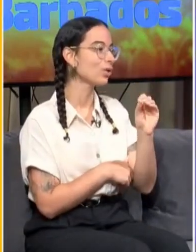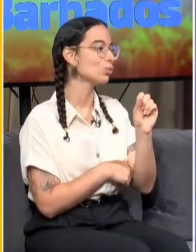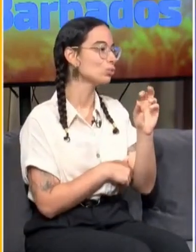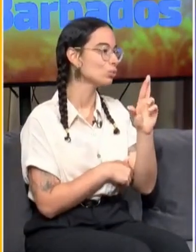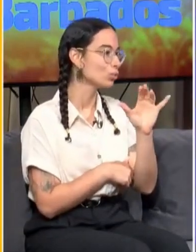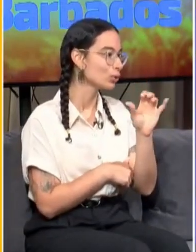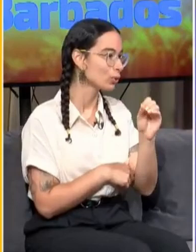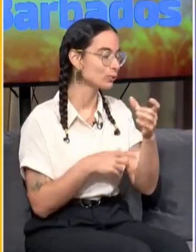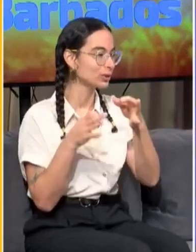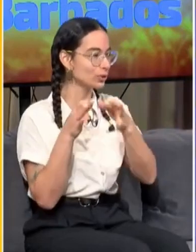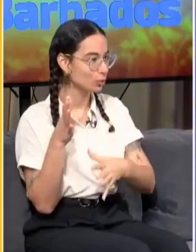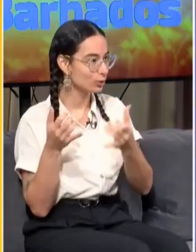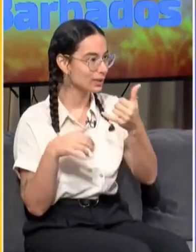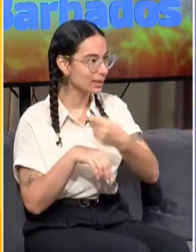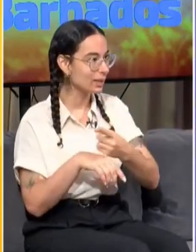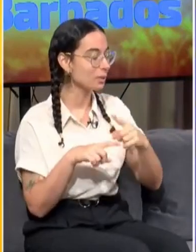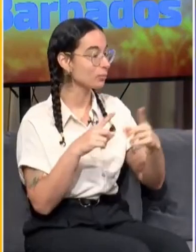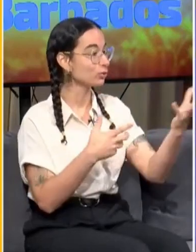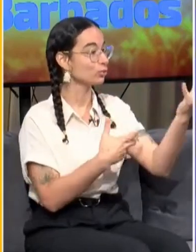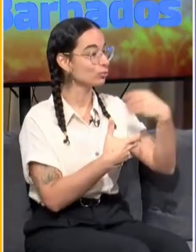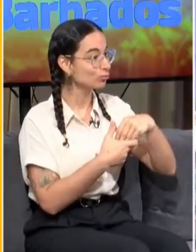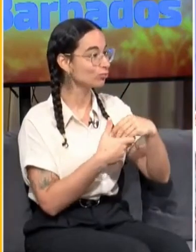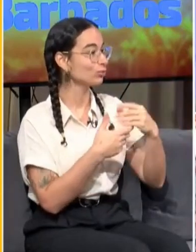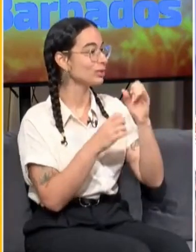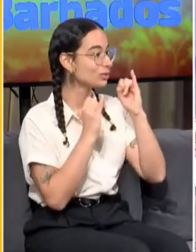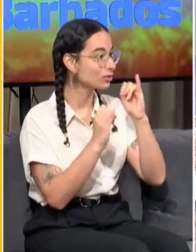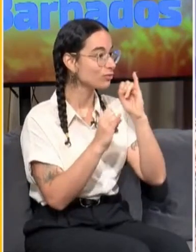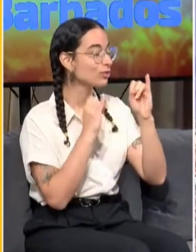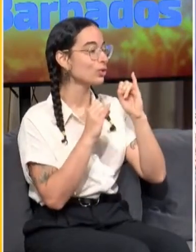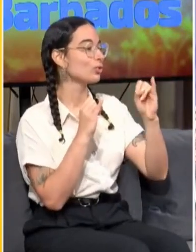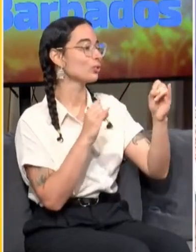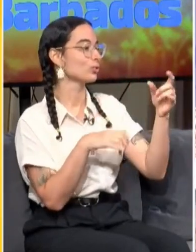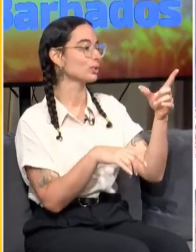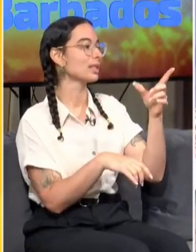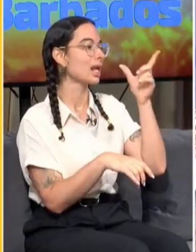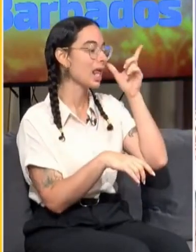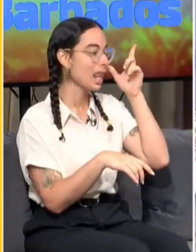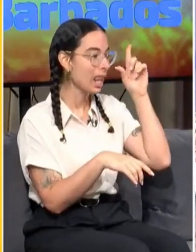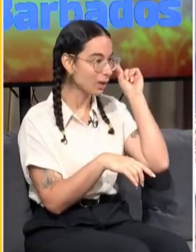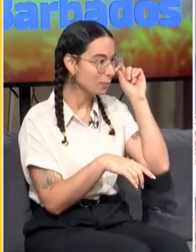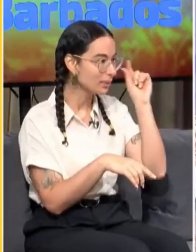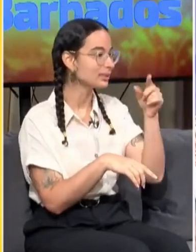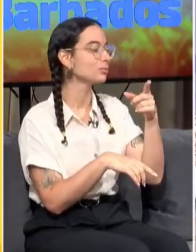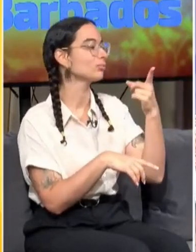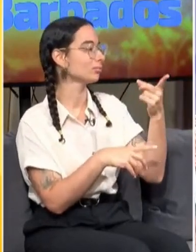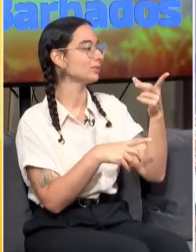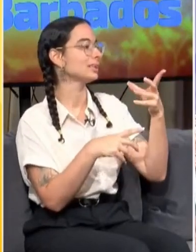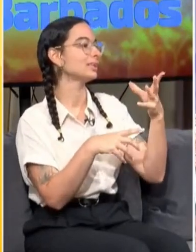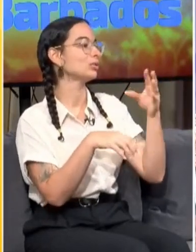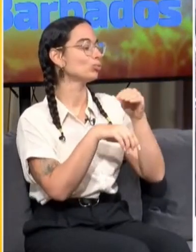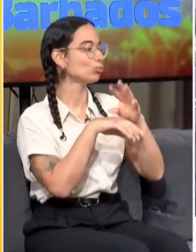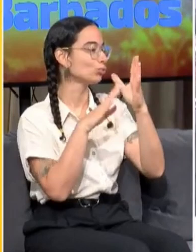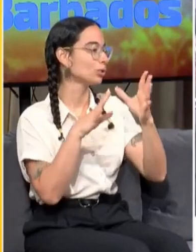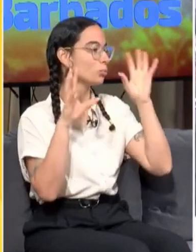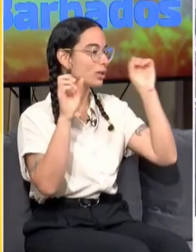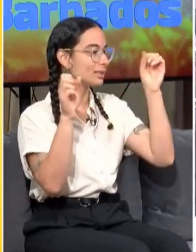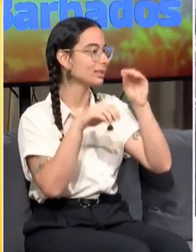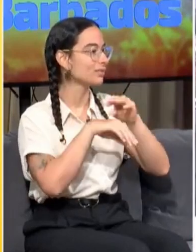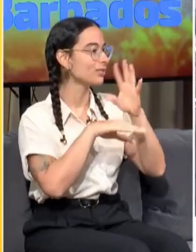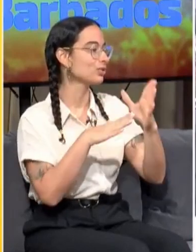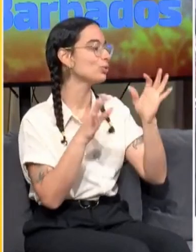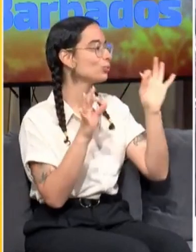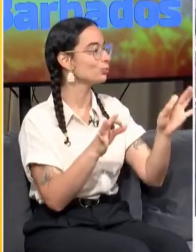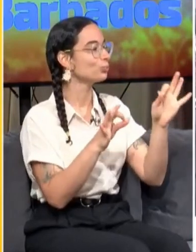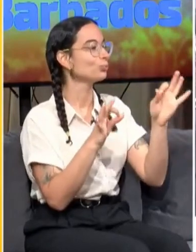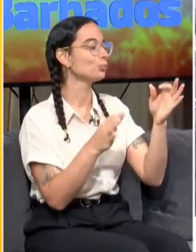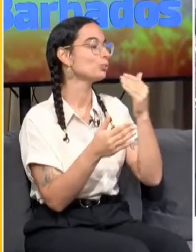But joining us for an interview is Lionel Smith, who's President Advisor of the Barbados Horizon Deaf Charity. Good to see you again,